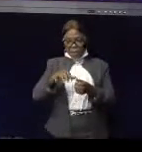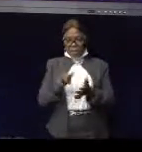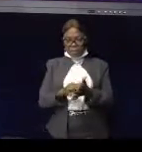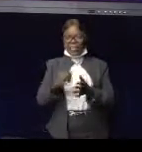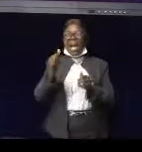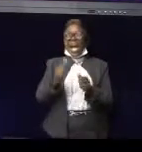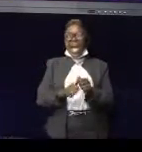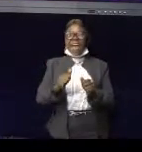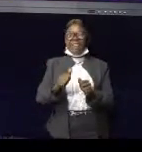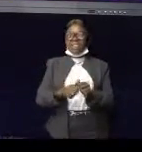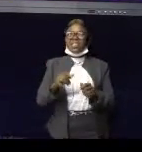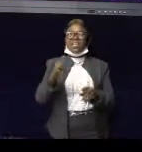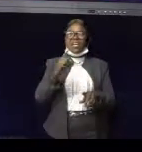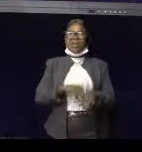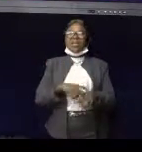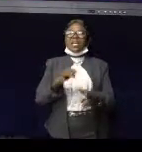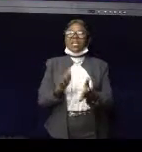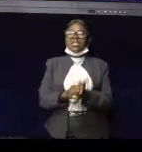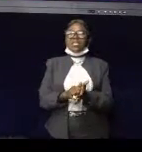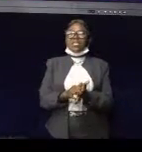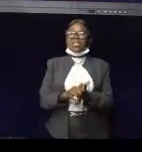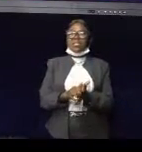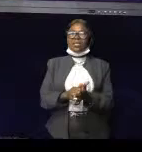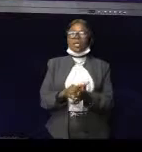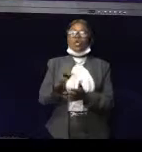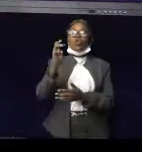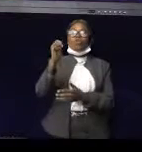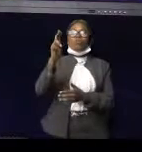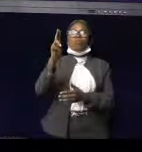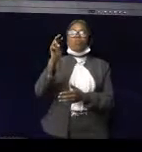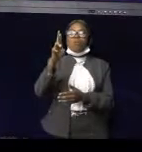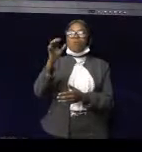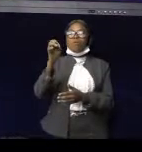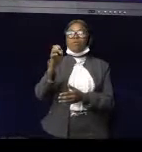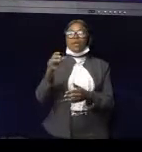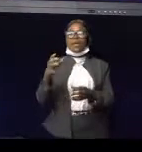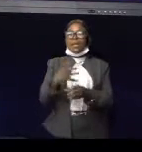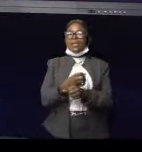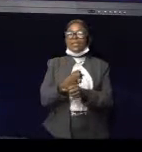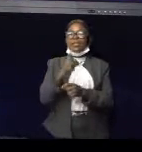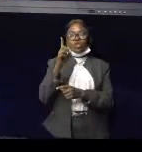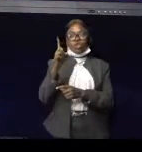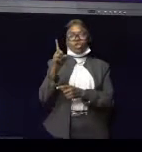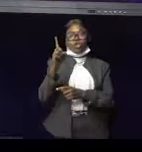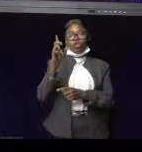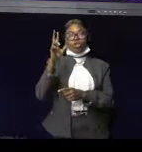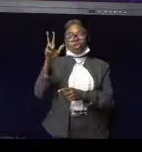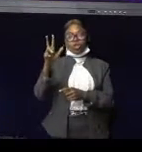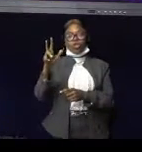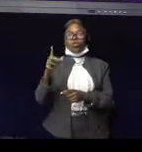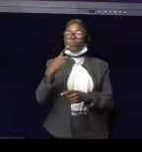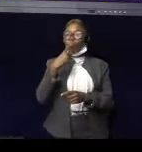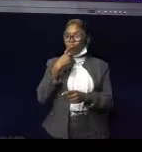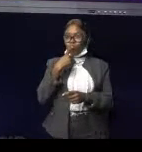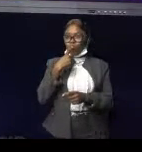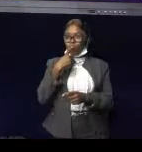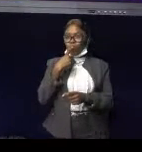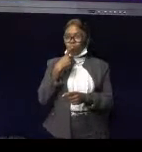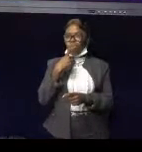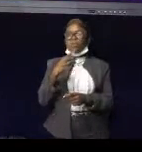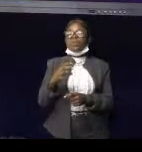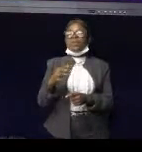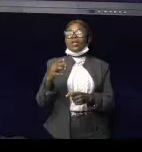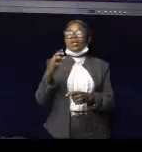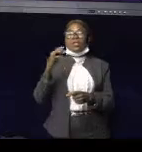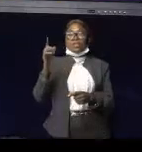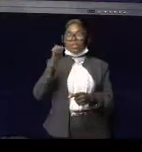question says every time that Umar gets 3 sweets, Z must